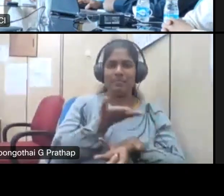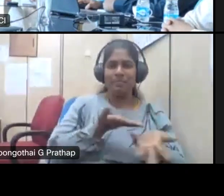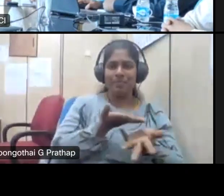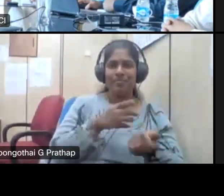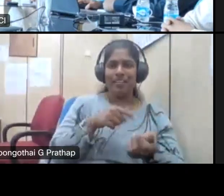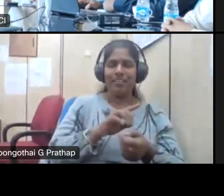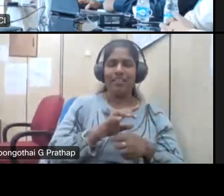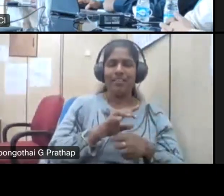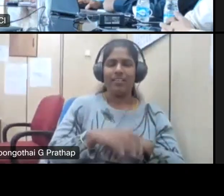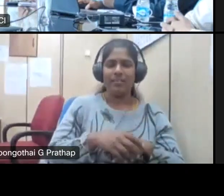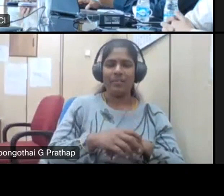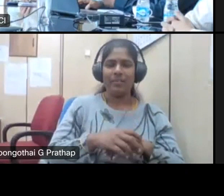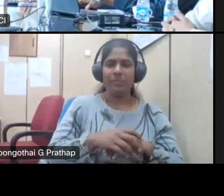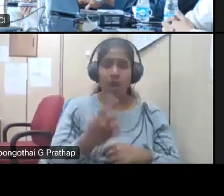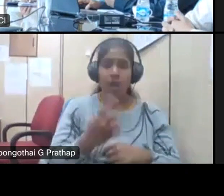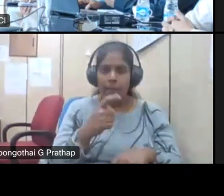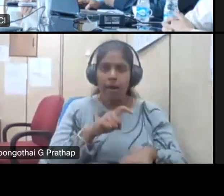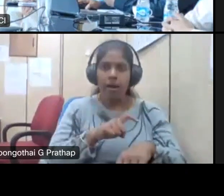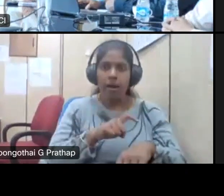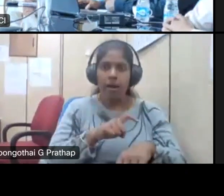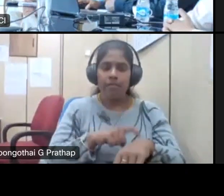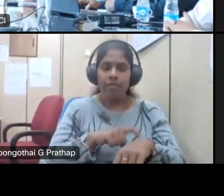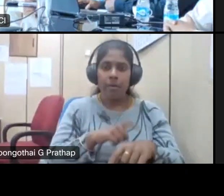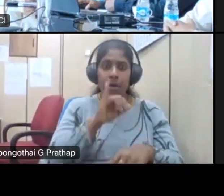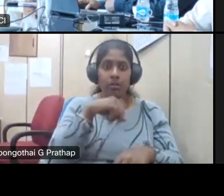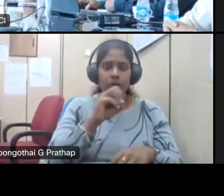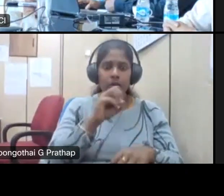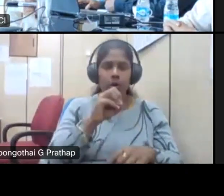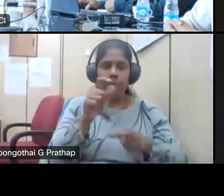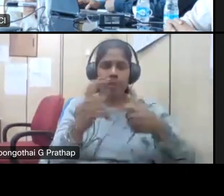600 within a minute, sir, everybody.